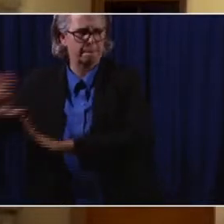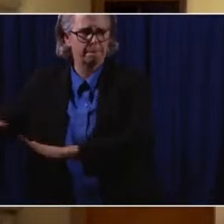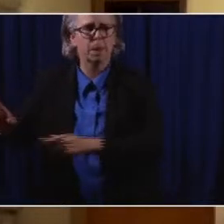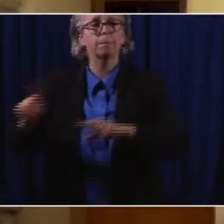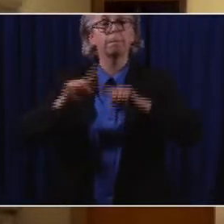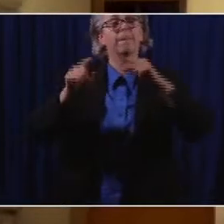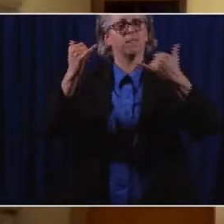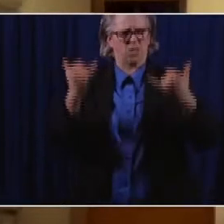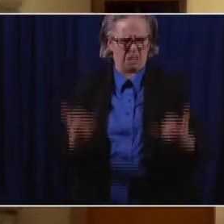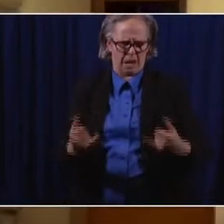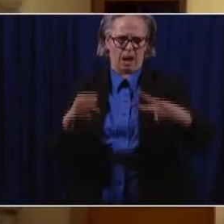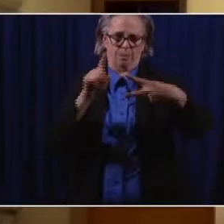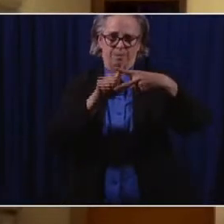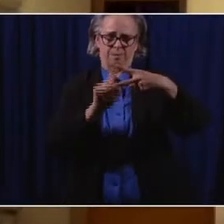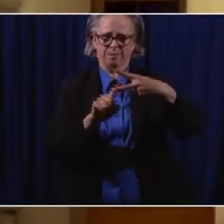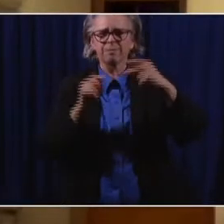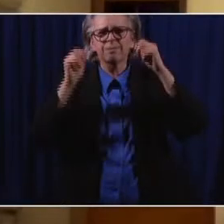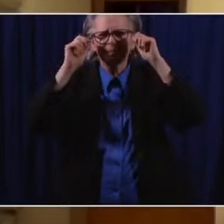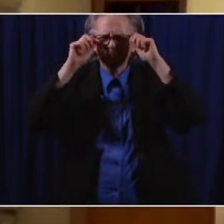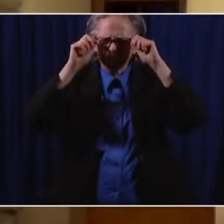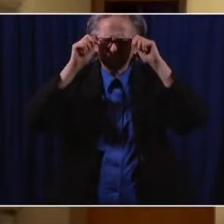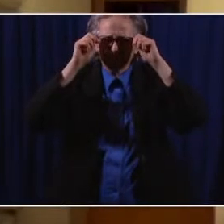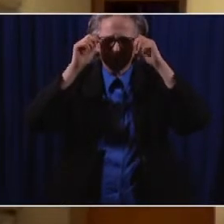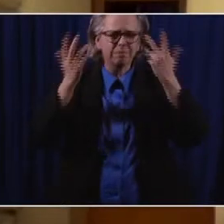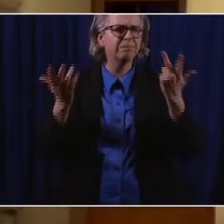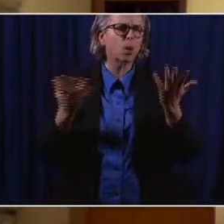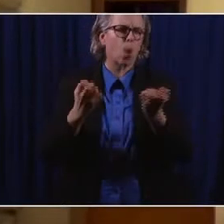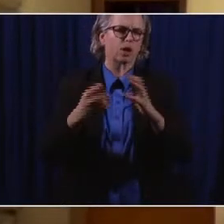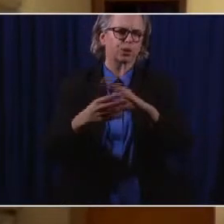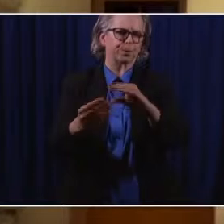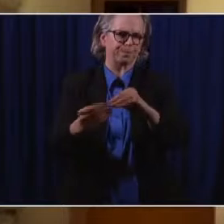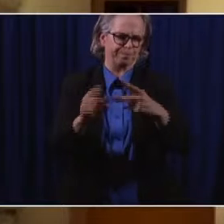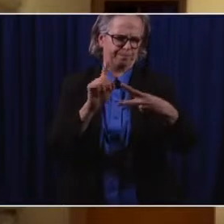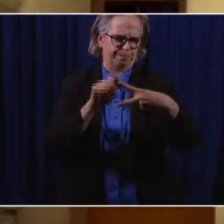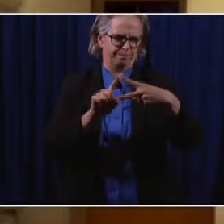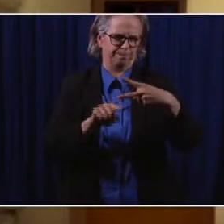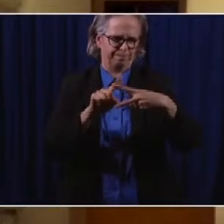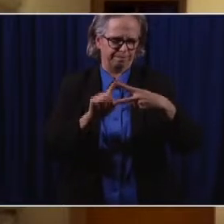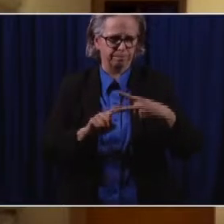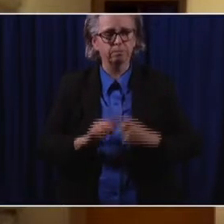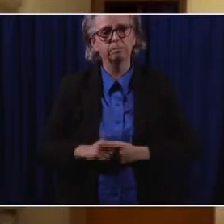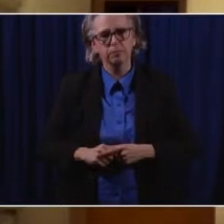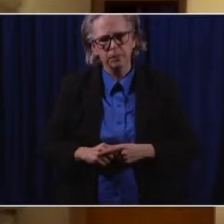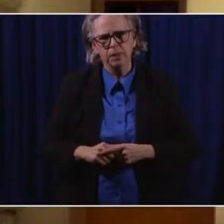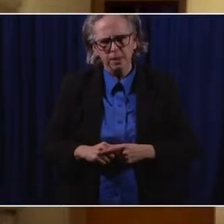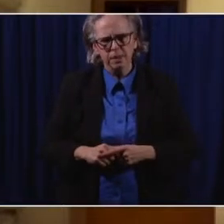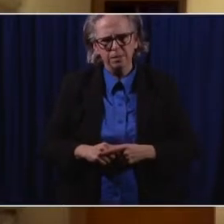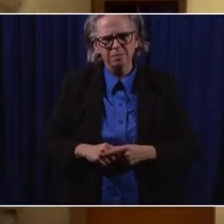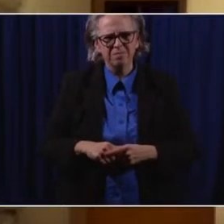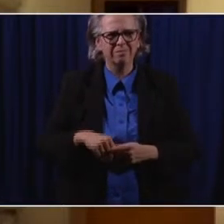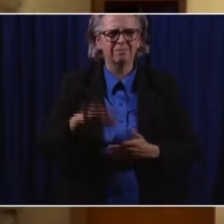through 88 counties as far as the incidents, and those are two really different ways of measuring,